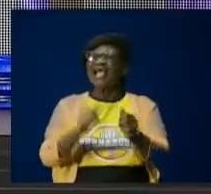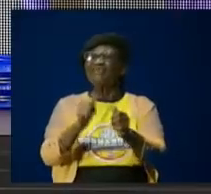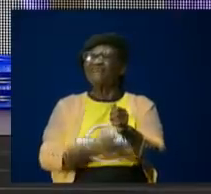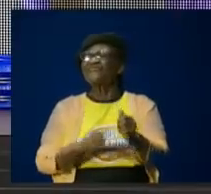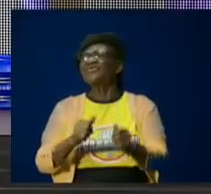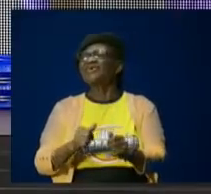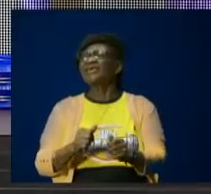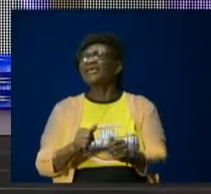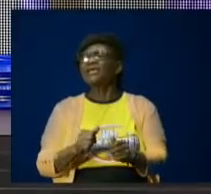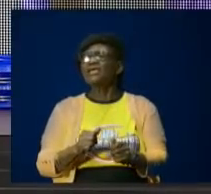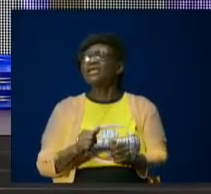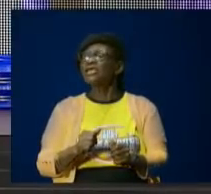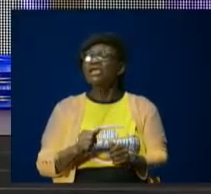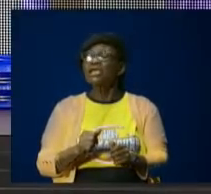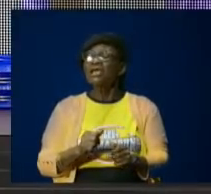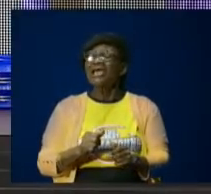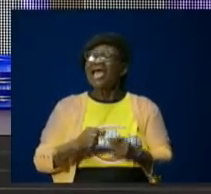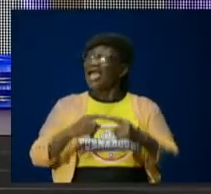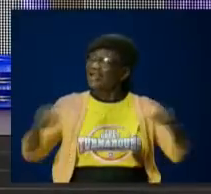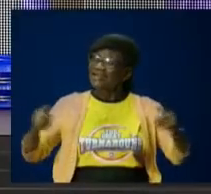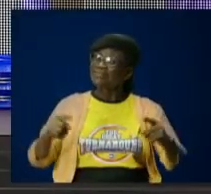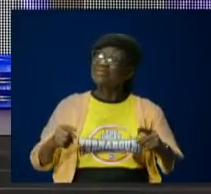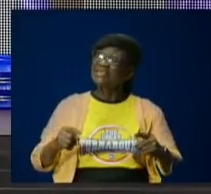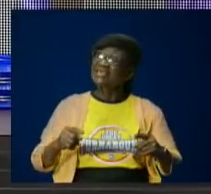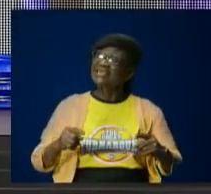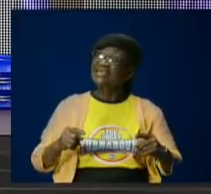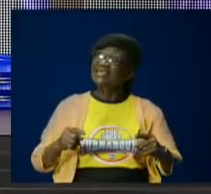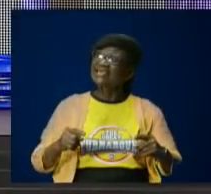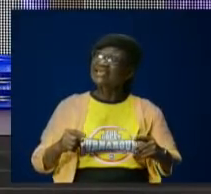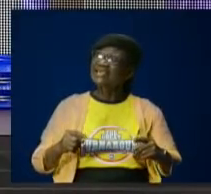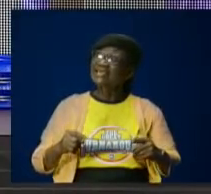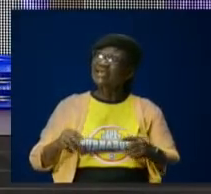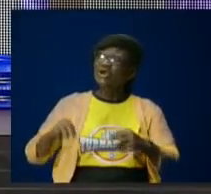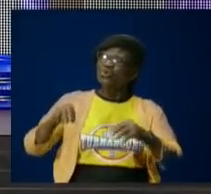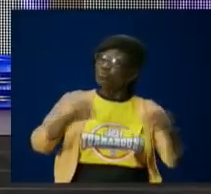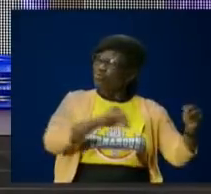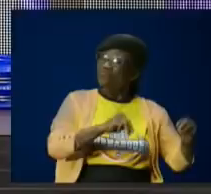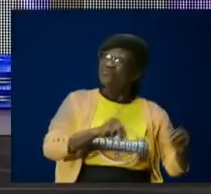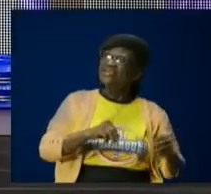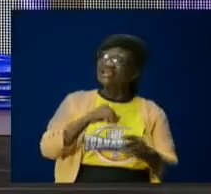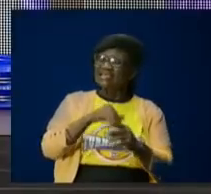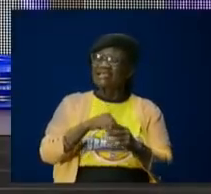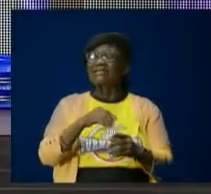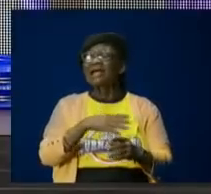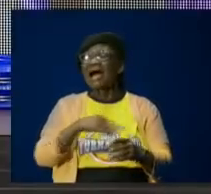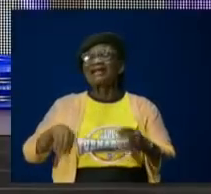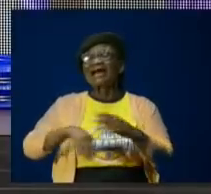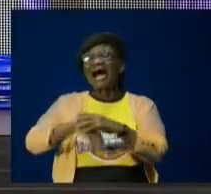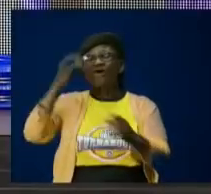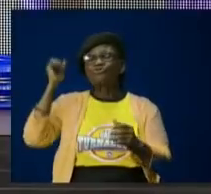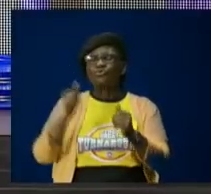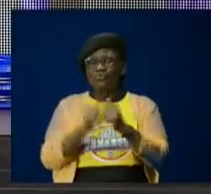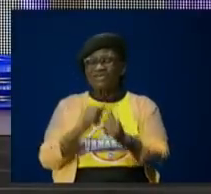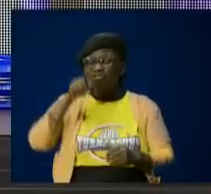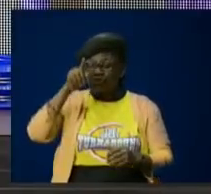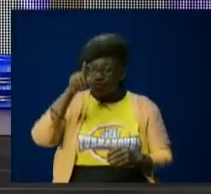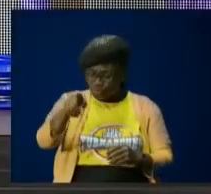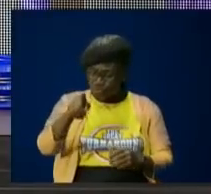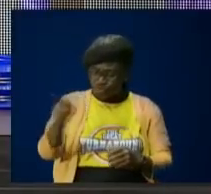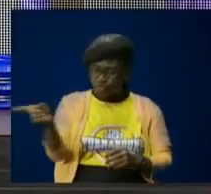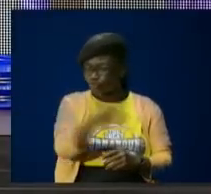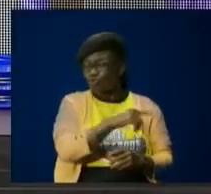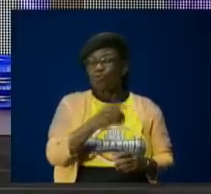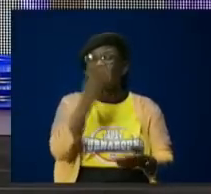every wolf in sheep's clothing moving in and out with you, may God send that storm